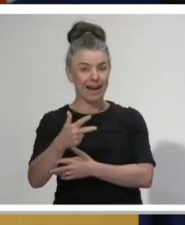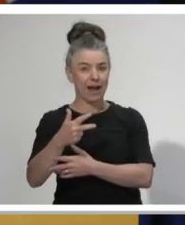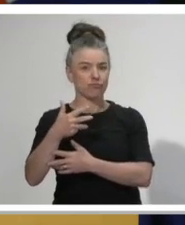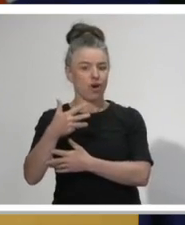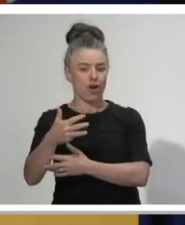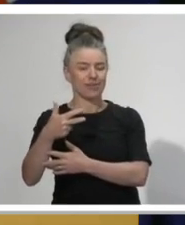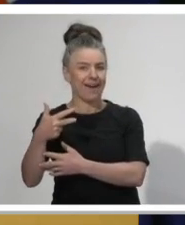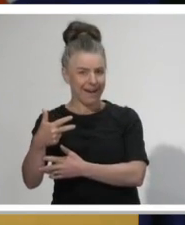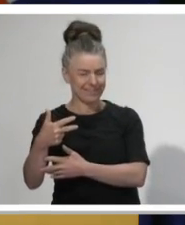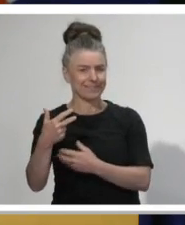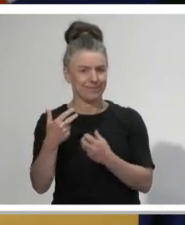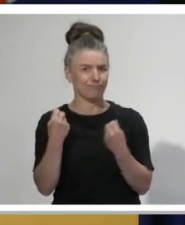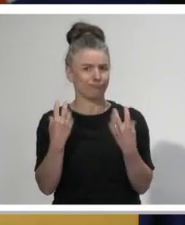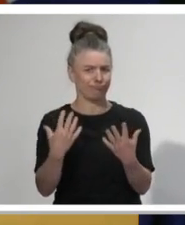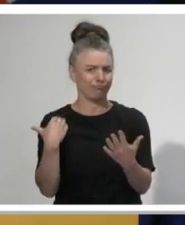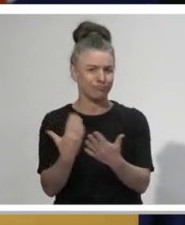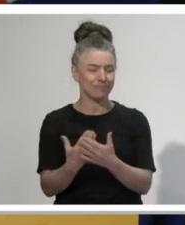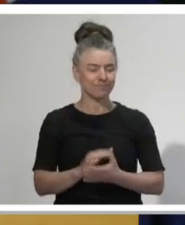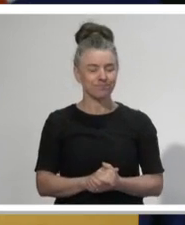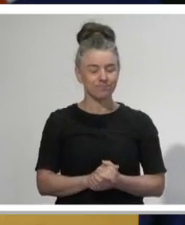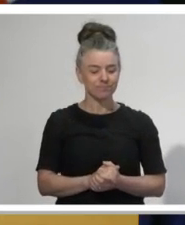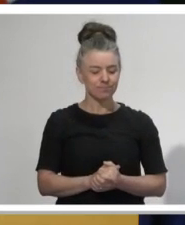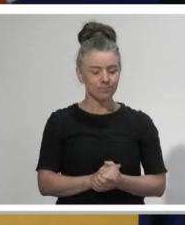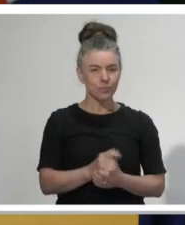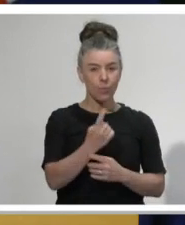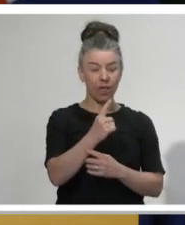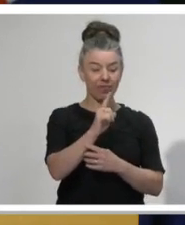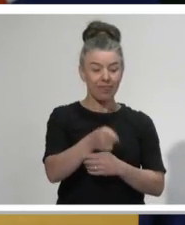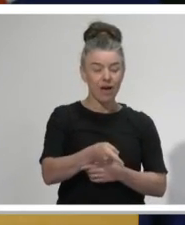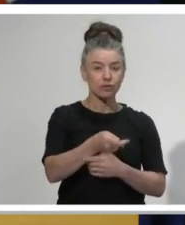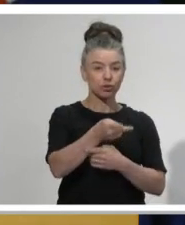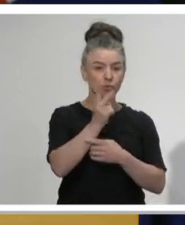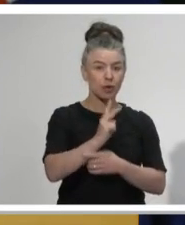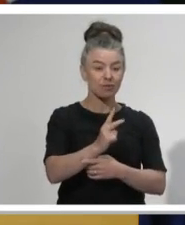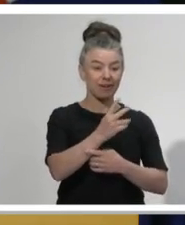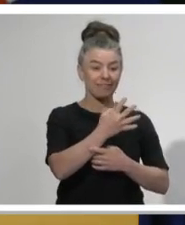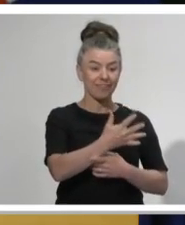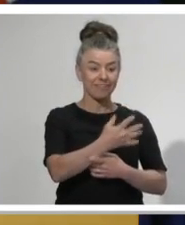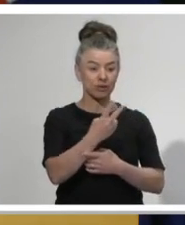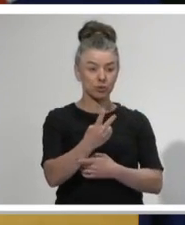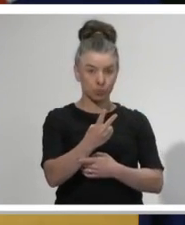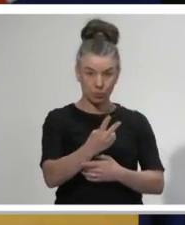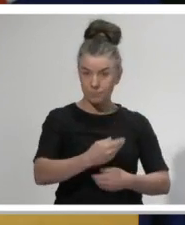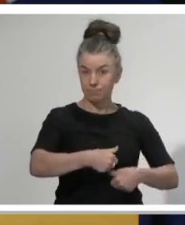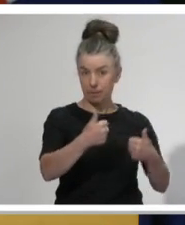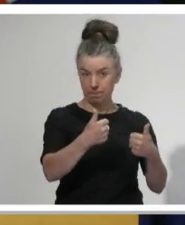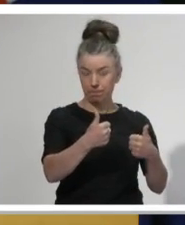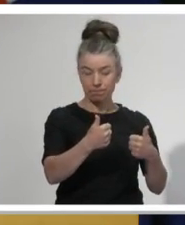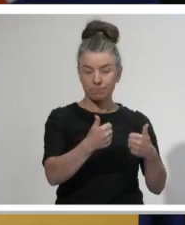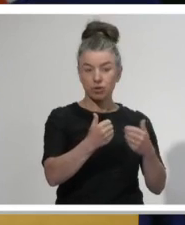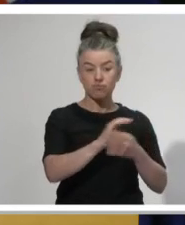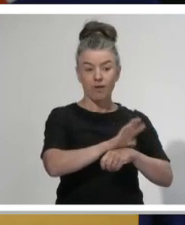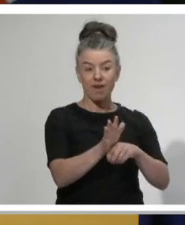139,898. We have 1,252 cases that are reported as having recovered from